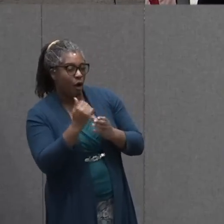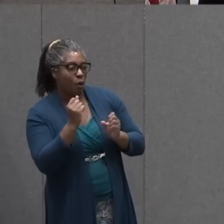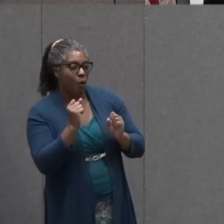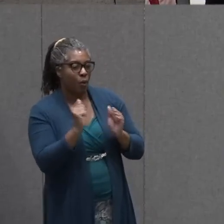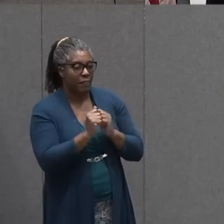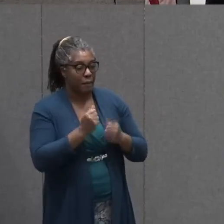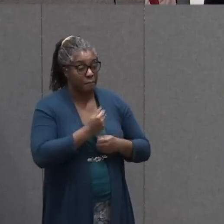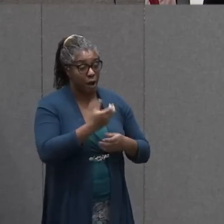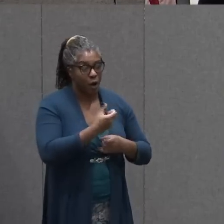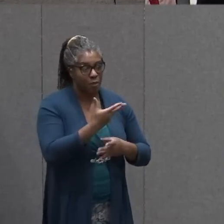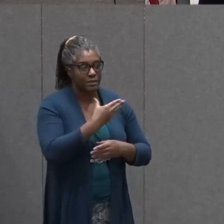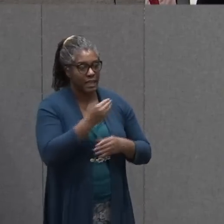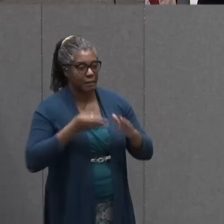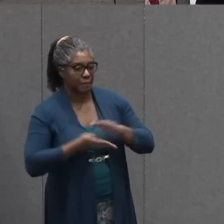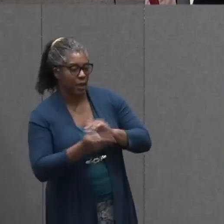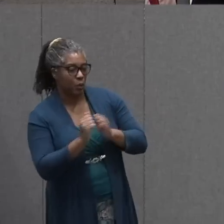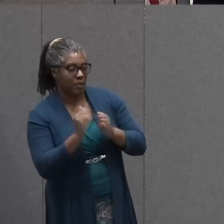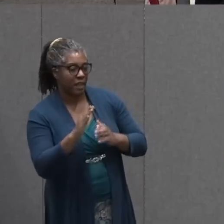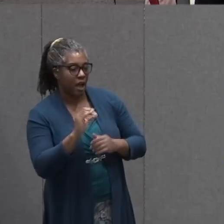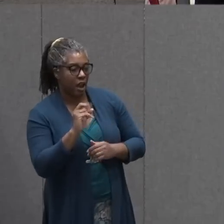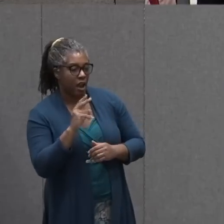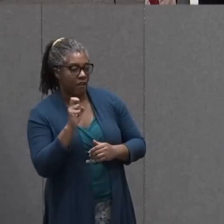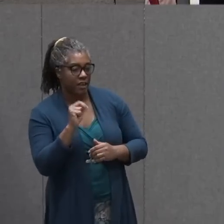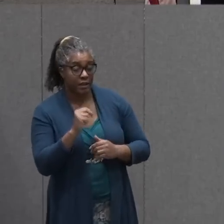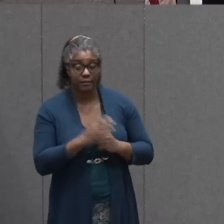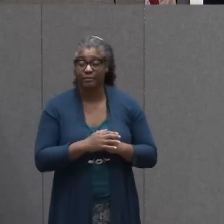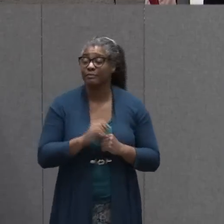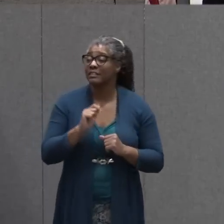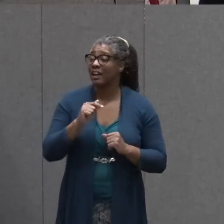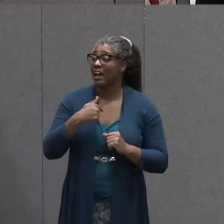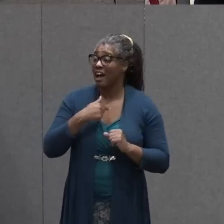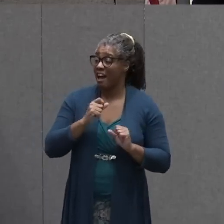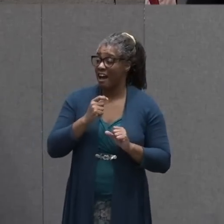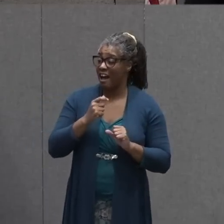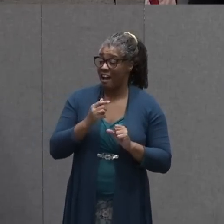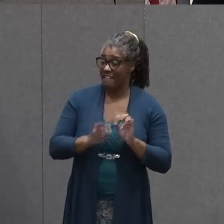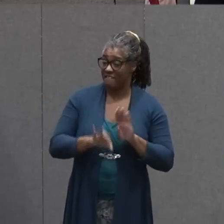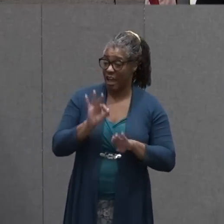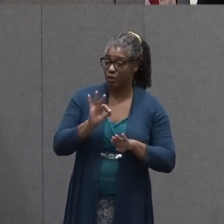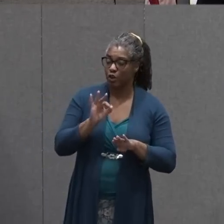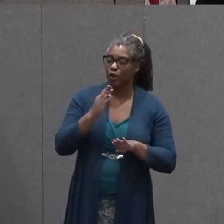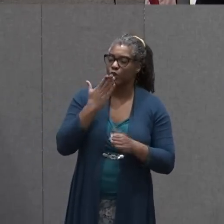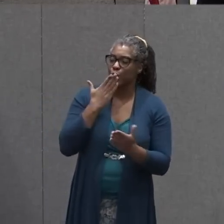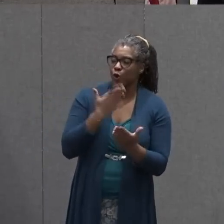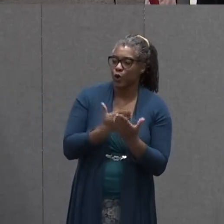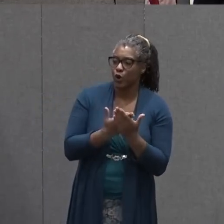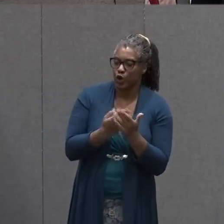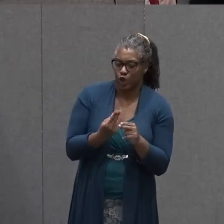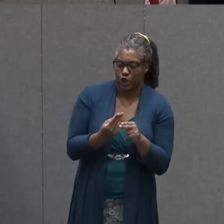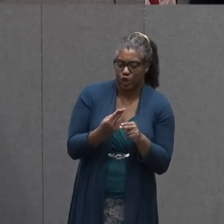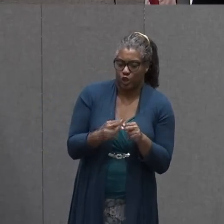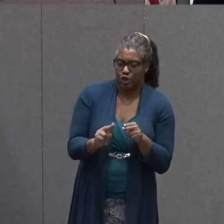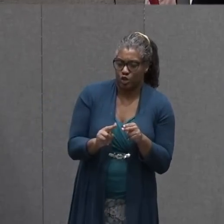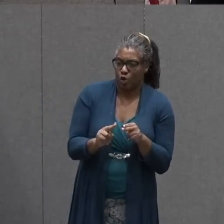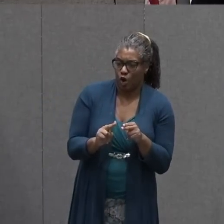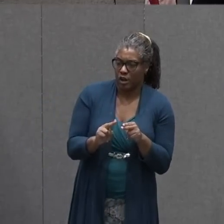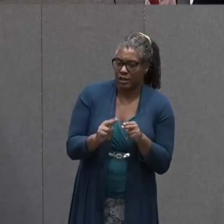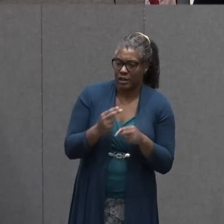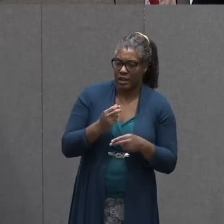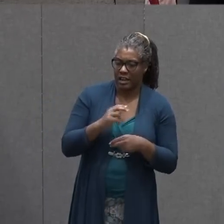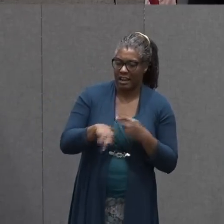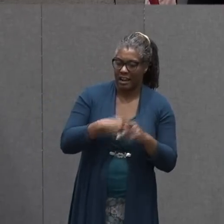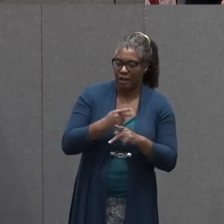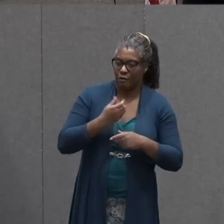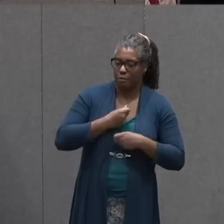is. So I found a really cool short format of a poem that I think might help him, and